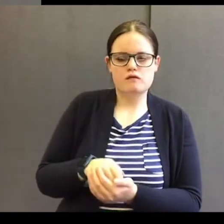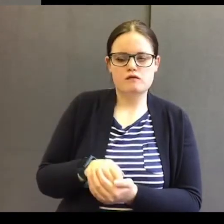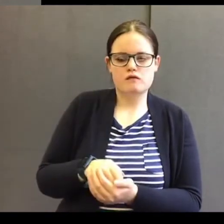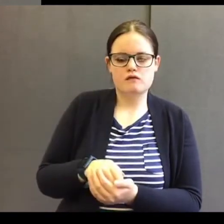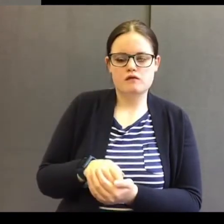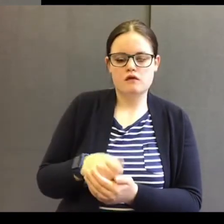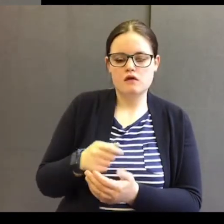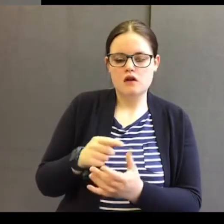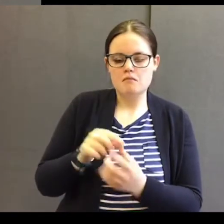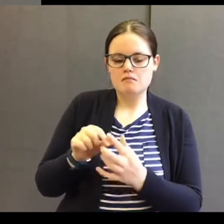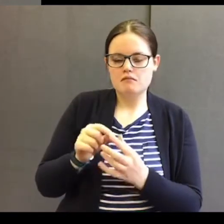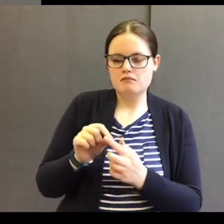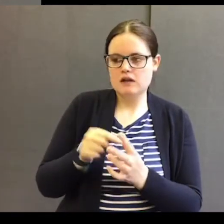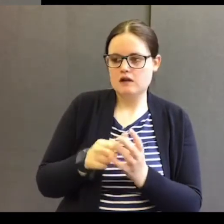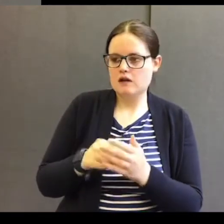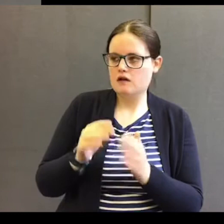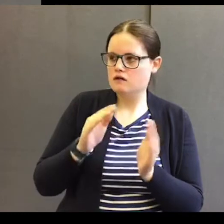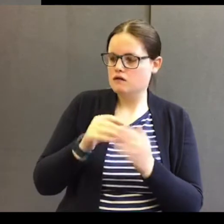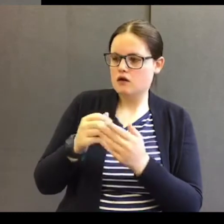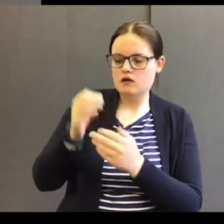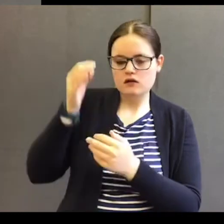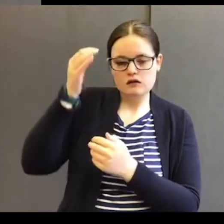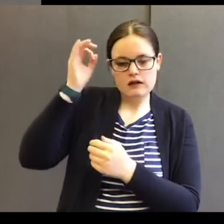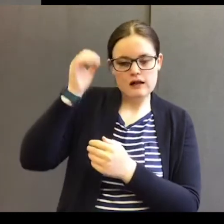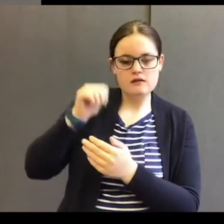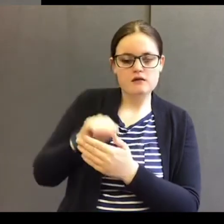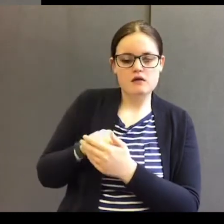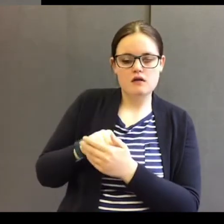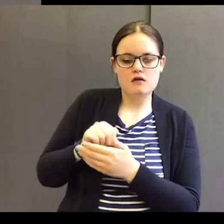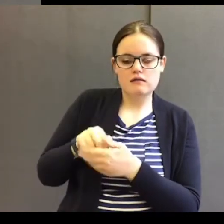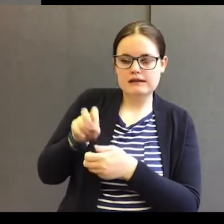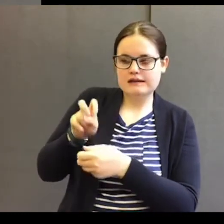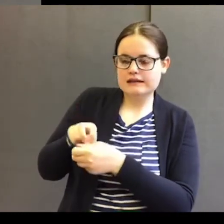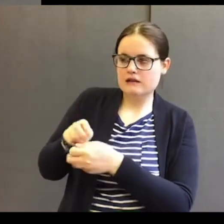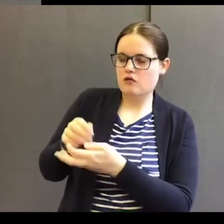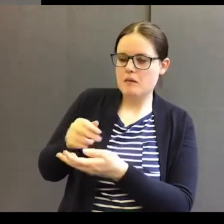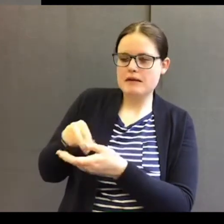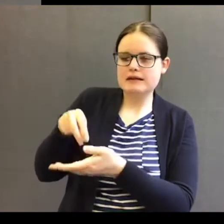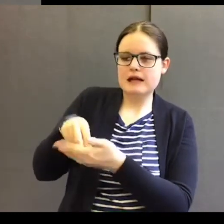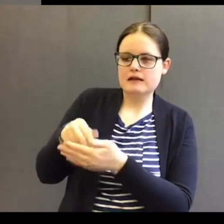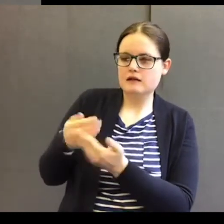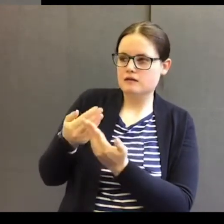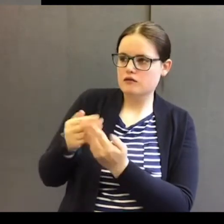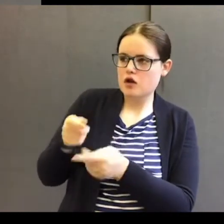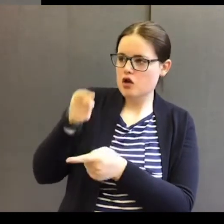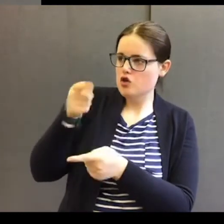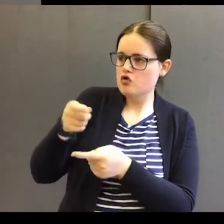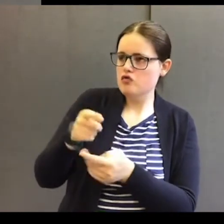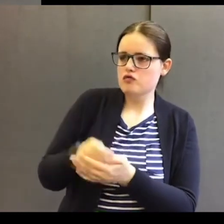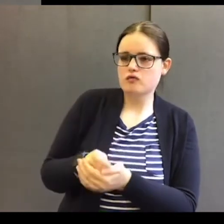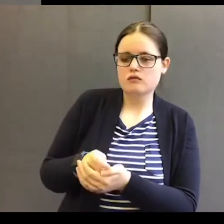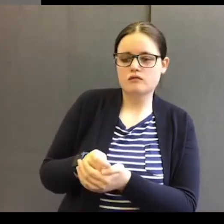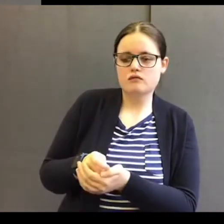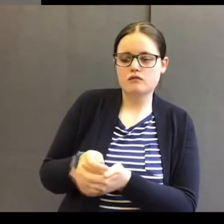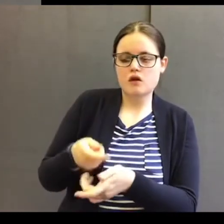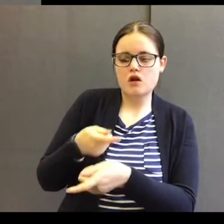You. Maybe he would have turned to where the Sadducees were sitting or standing.